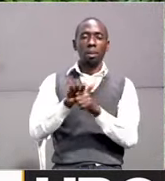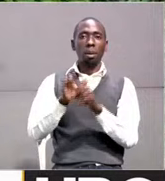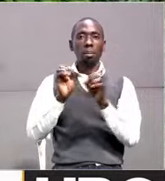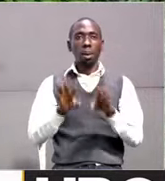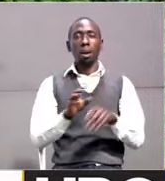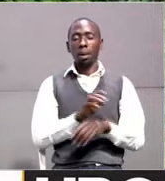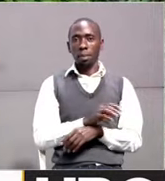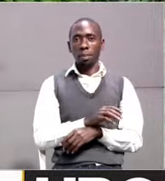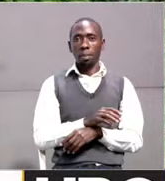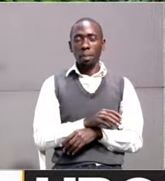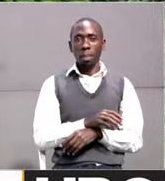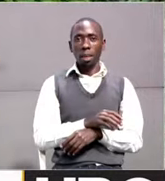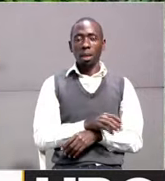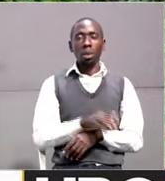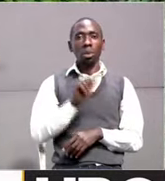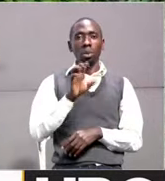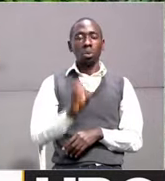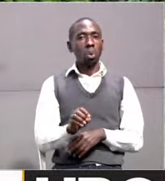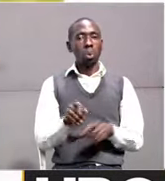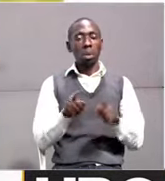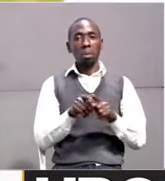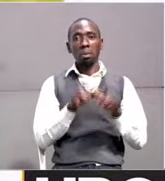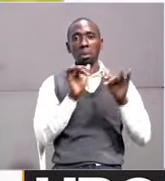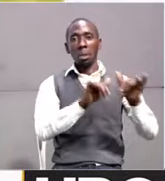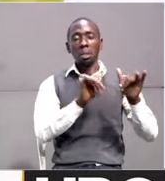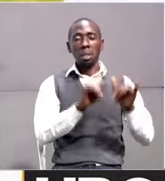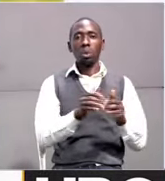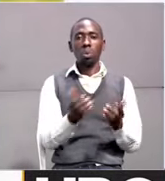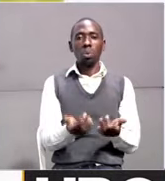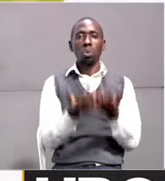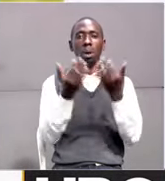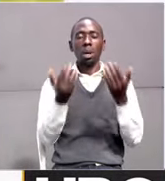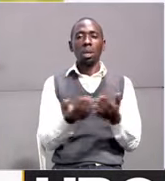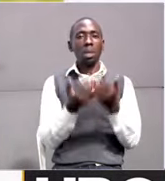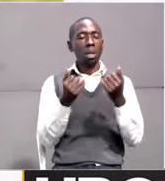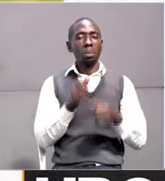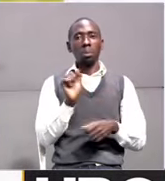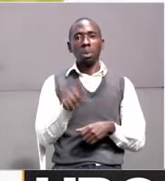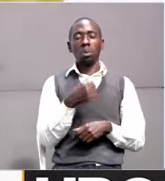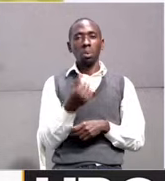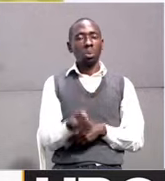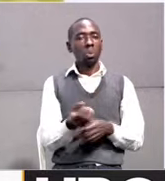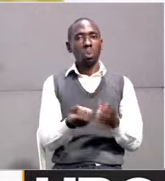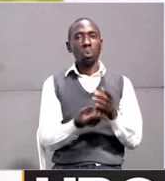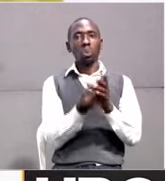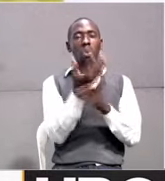grass. Grass will not grow. It will become like a forest reserve.